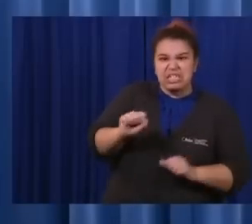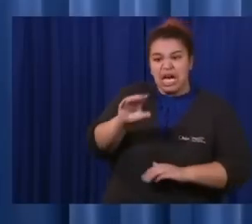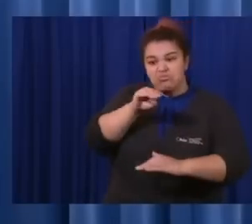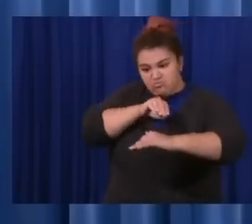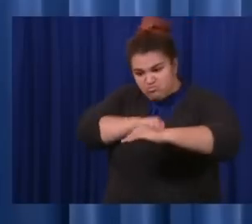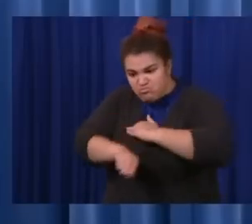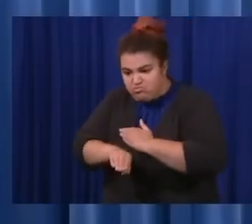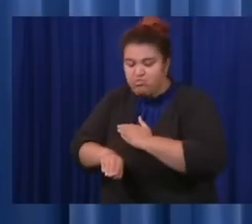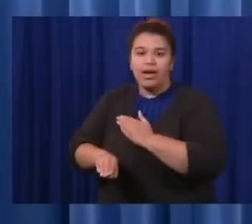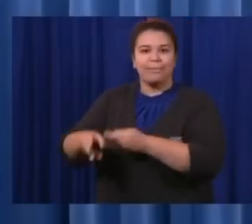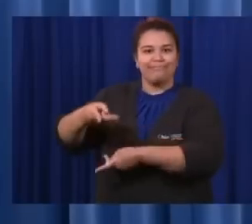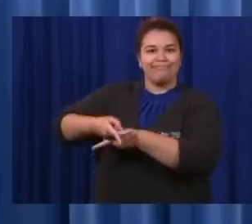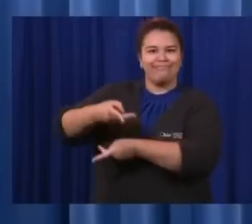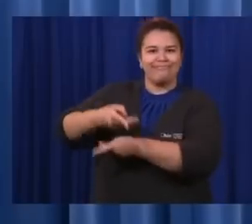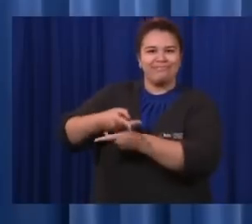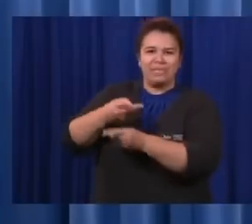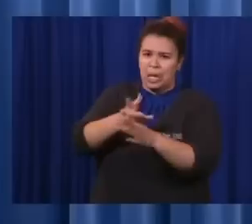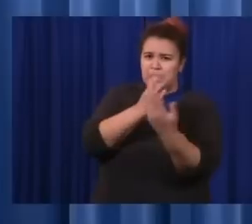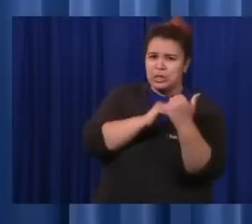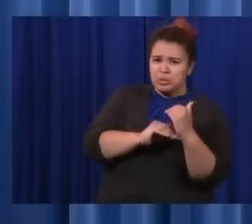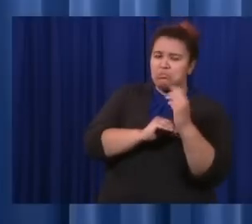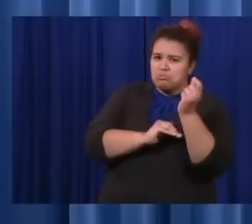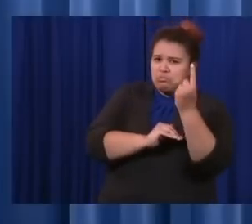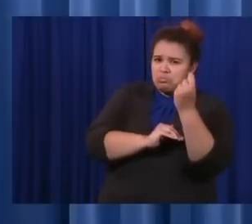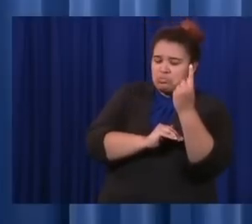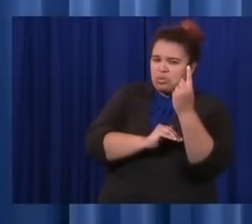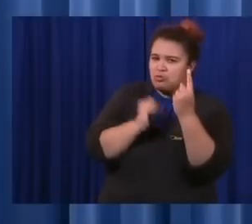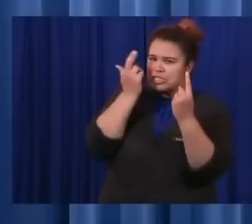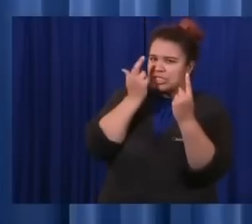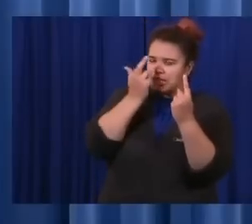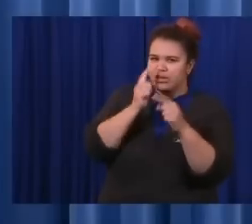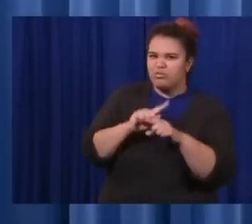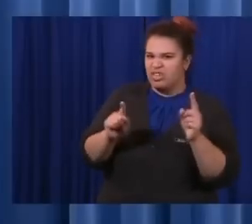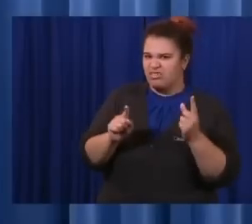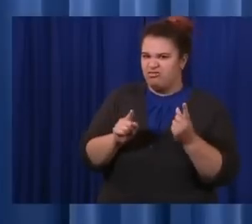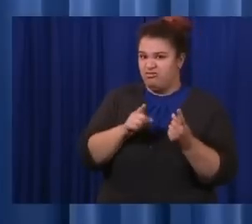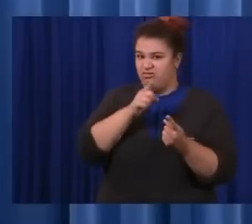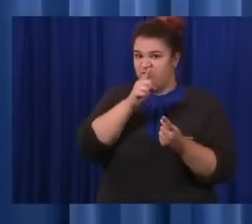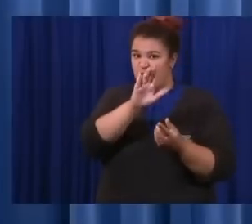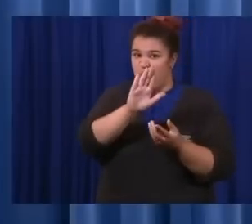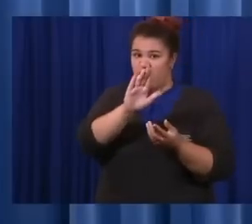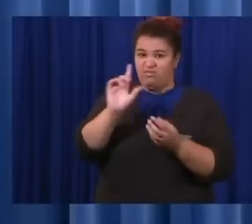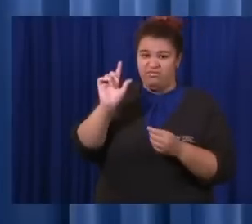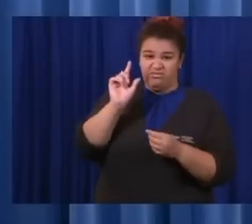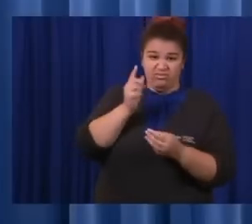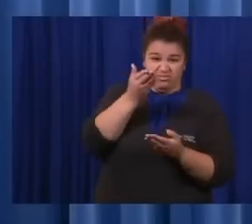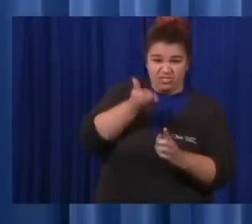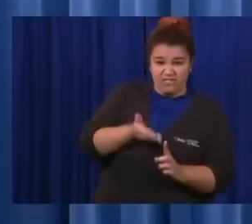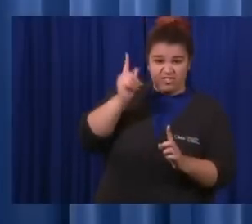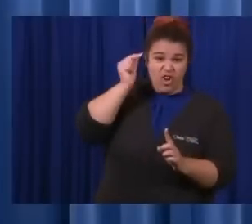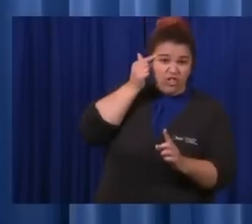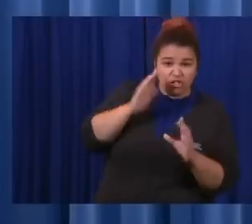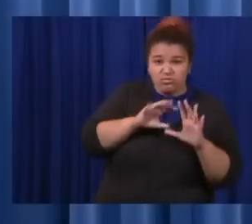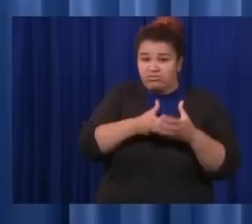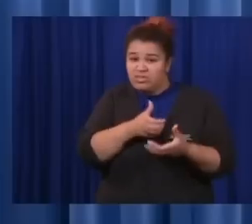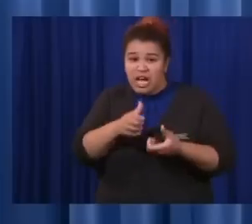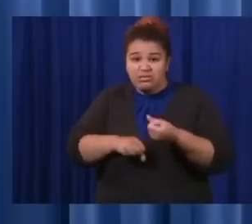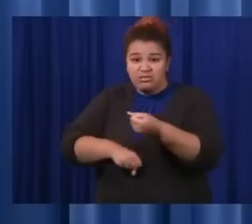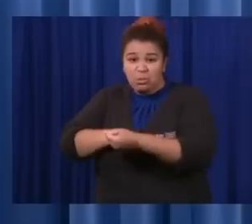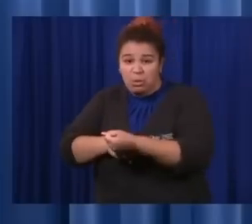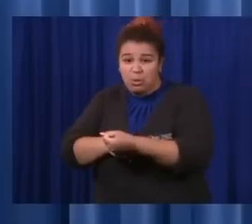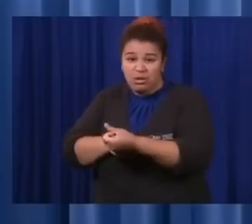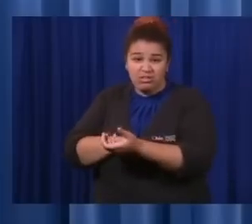potential ways to help out people like that. It is